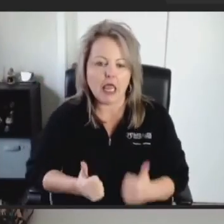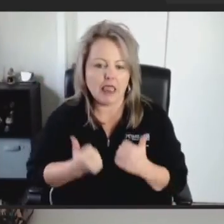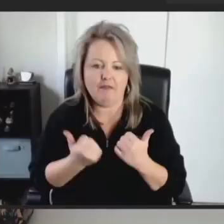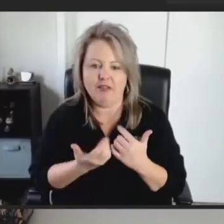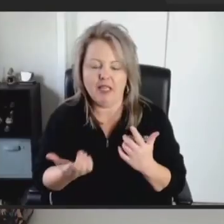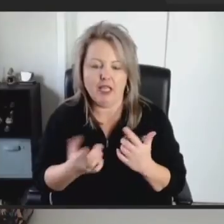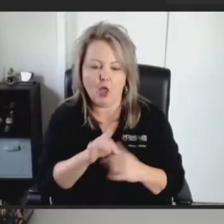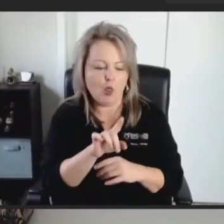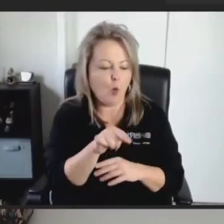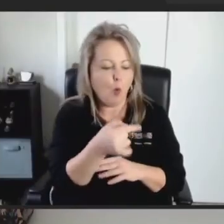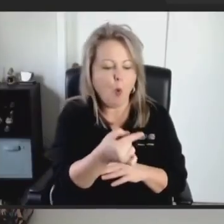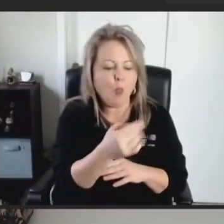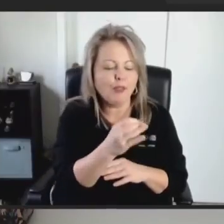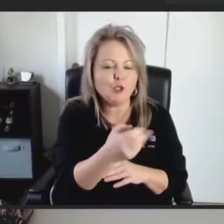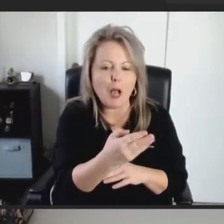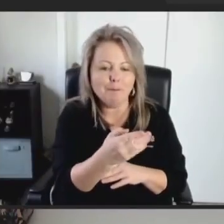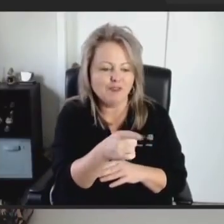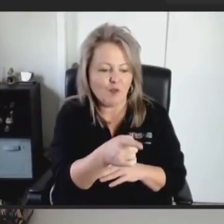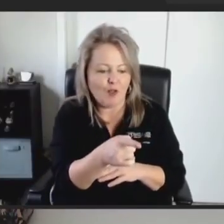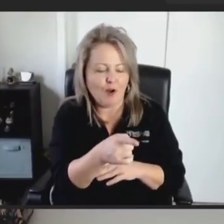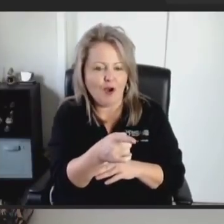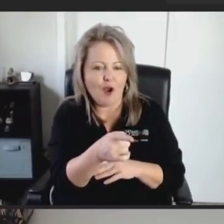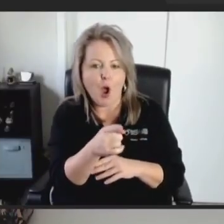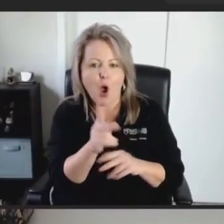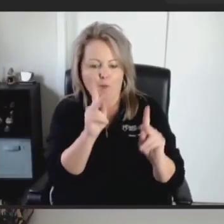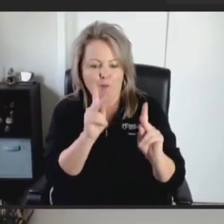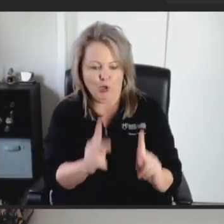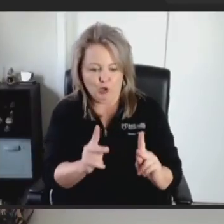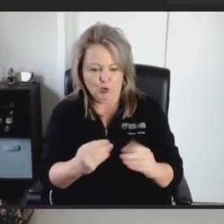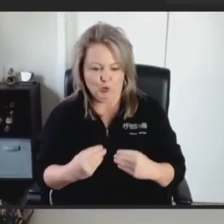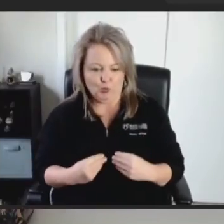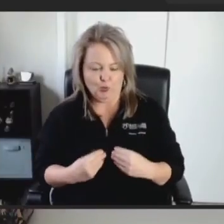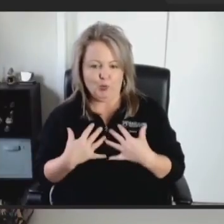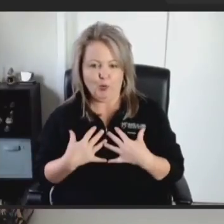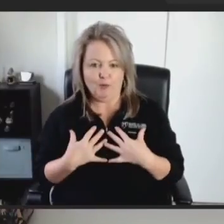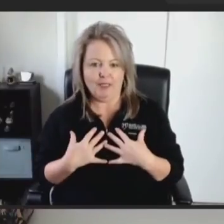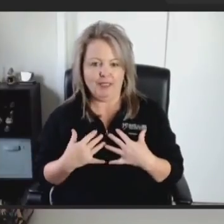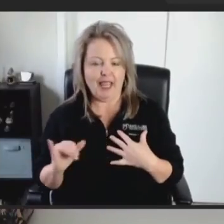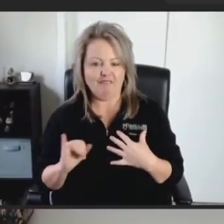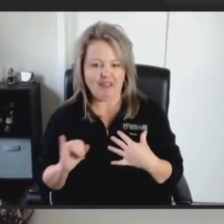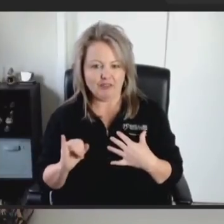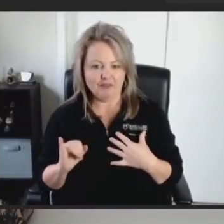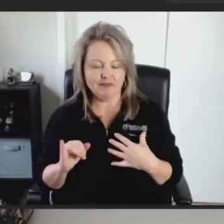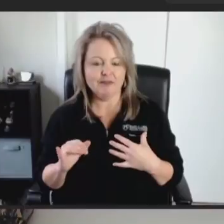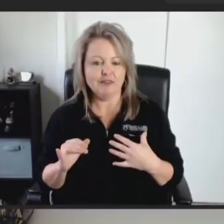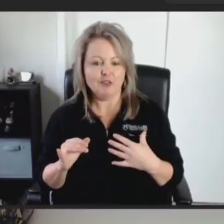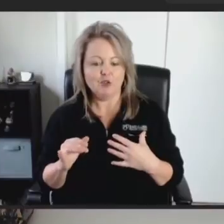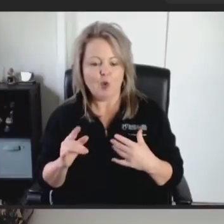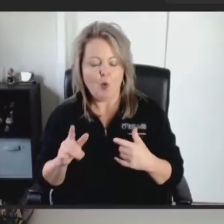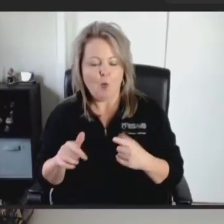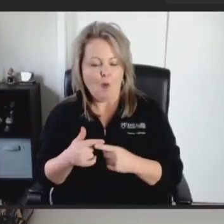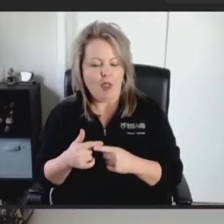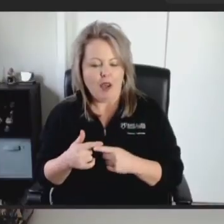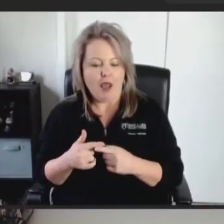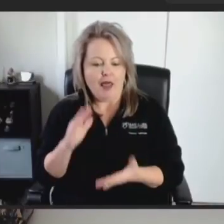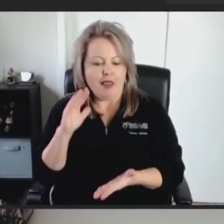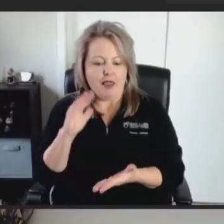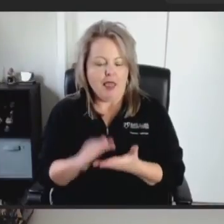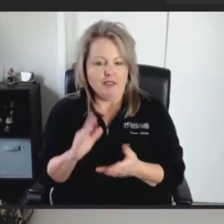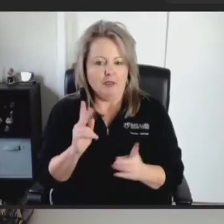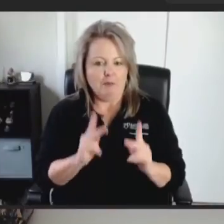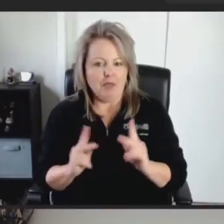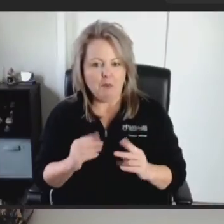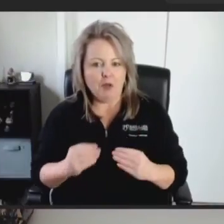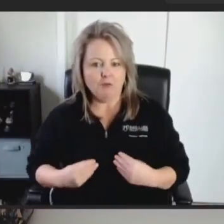find a host. And until we collectively act together to try to give it fewer hosts, we're